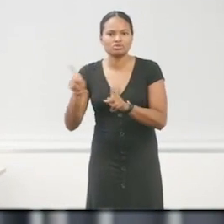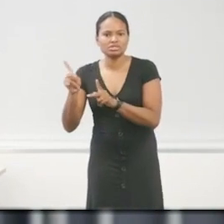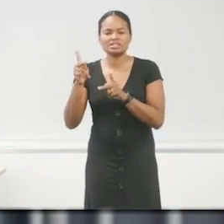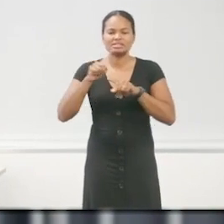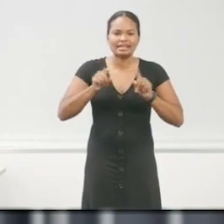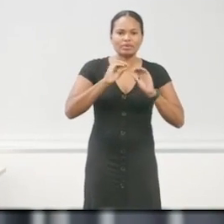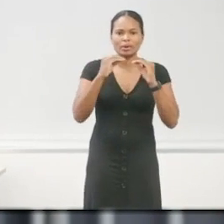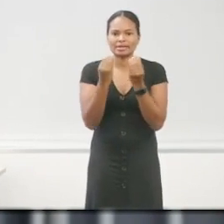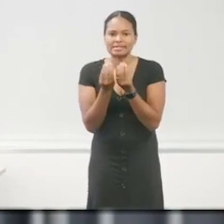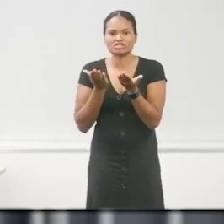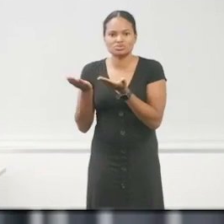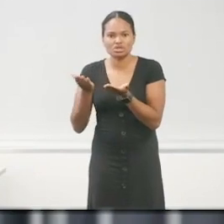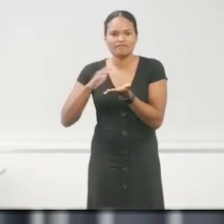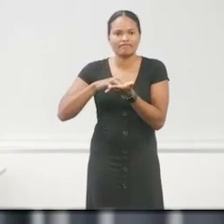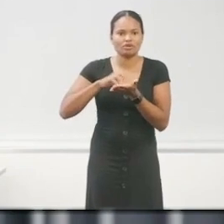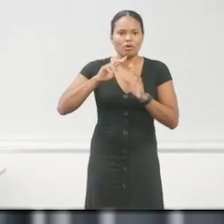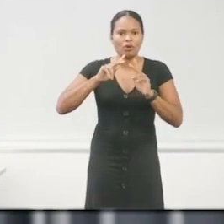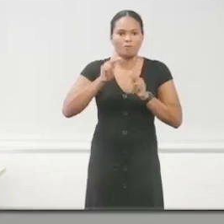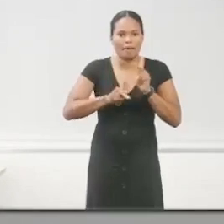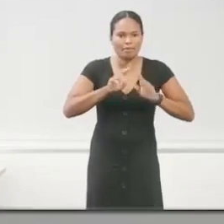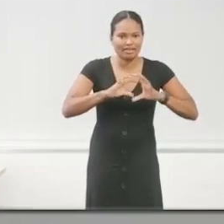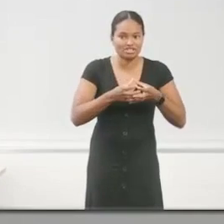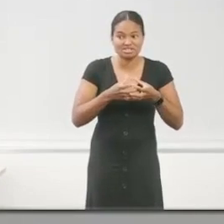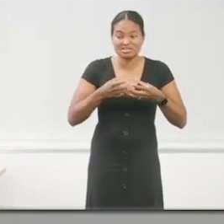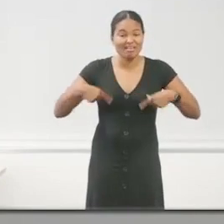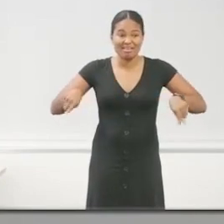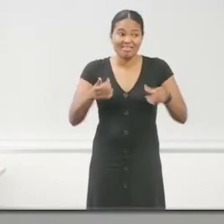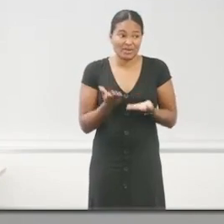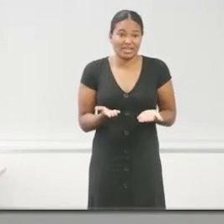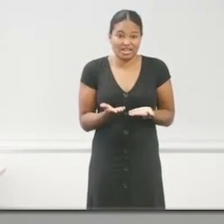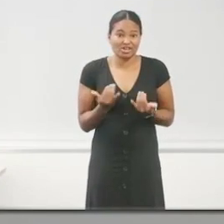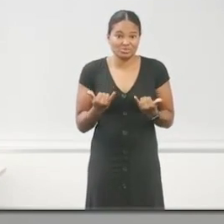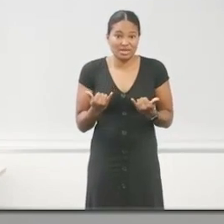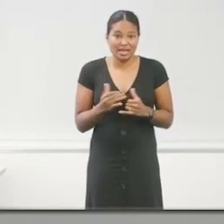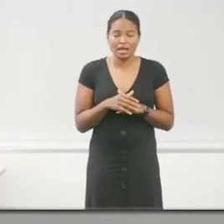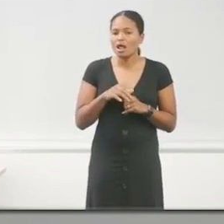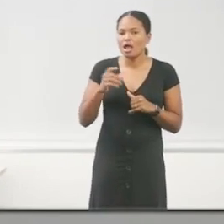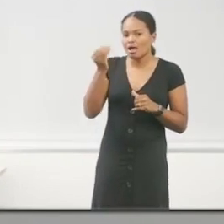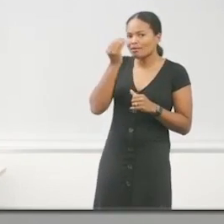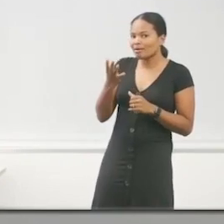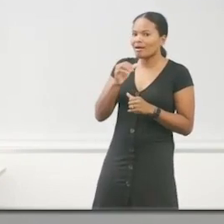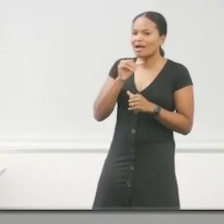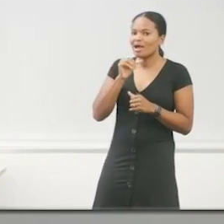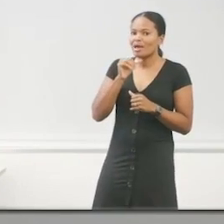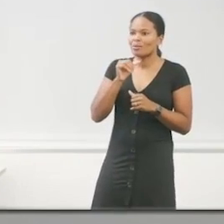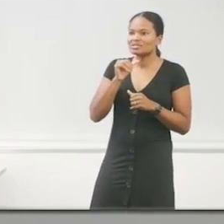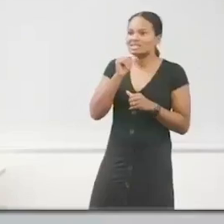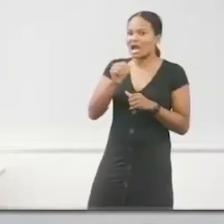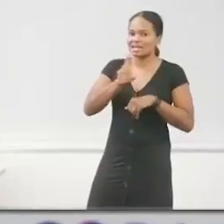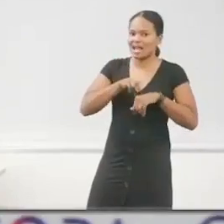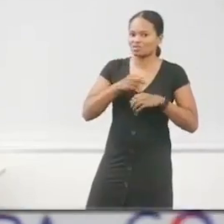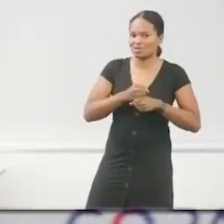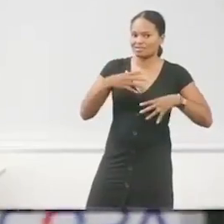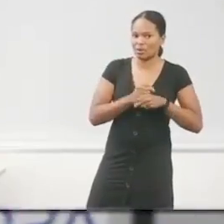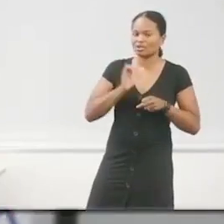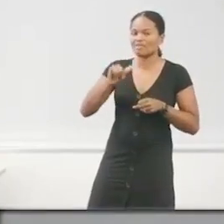vulnerable populations. They're all right here in the room today. Yeah, just so you know, it wasn't an actual explosion. It was a mock explosion, Stan. If it